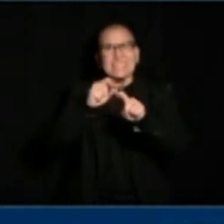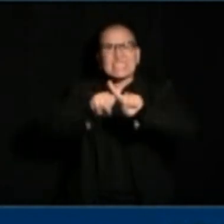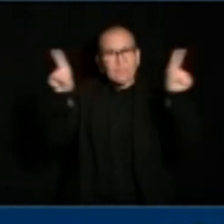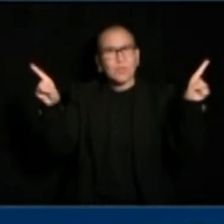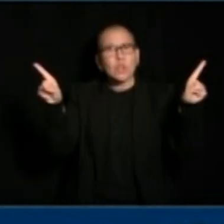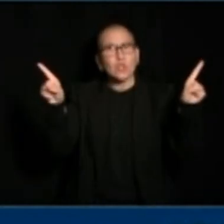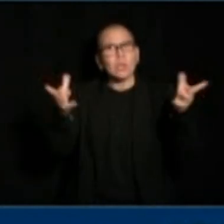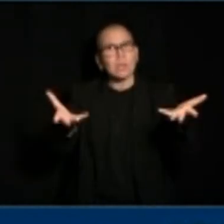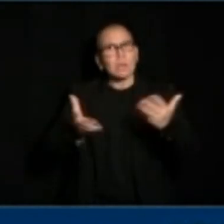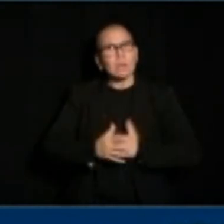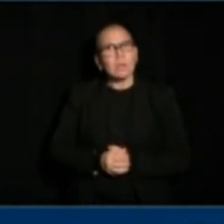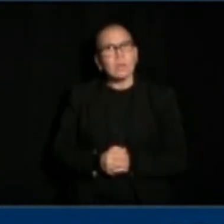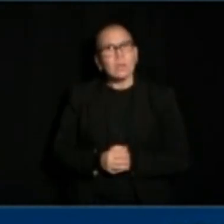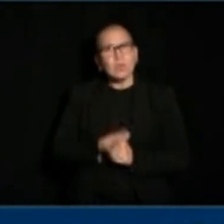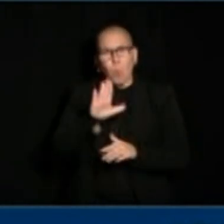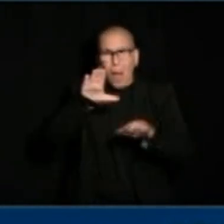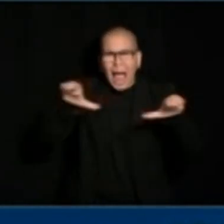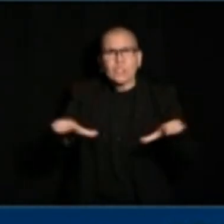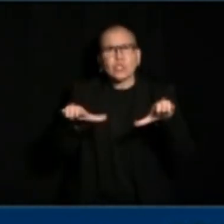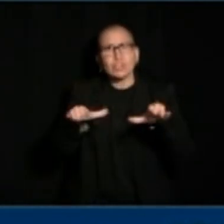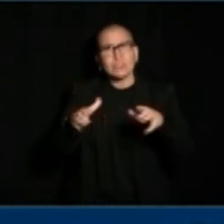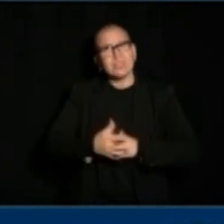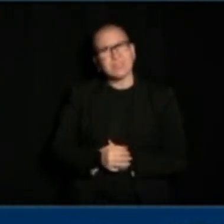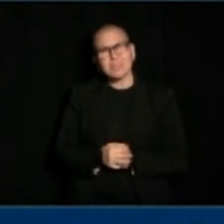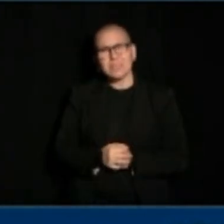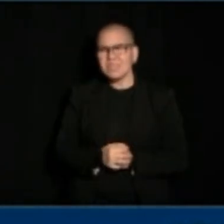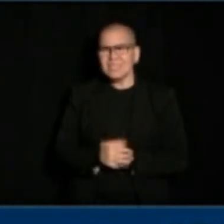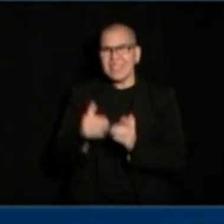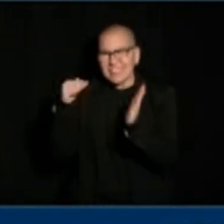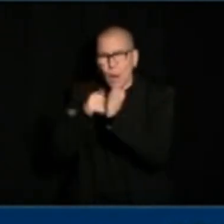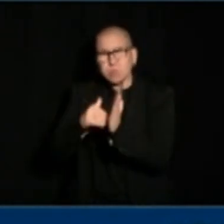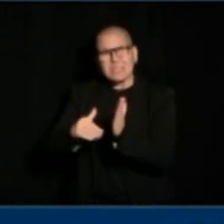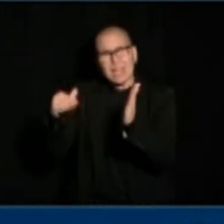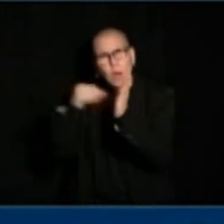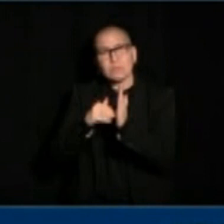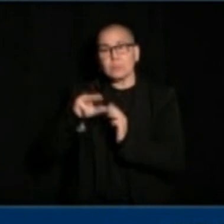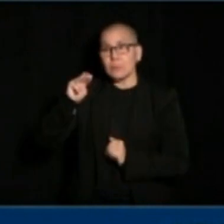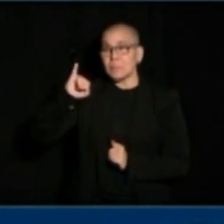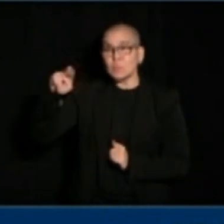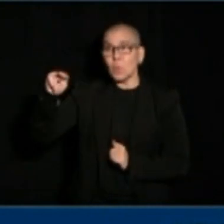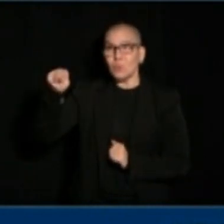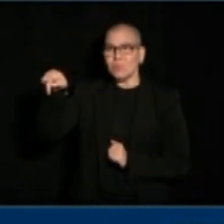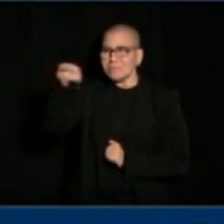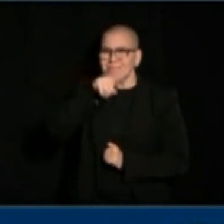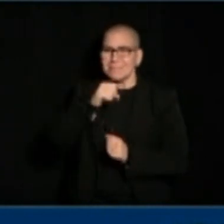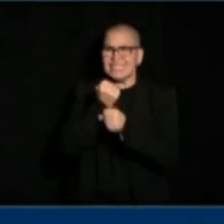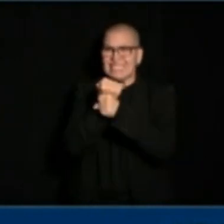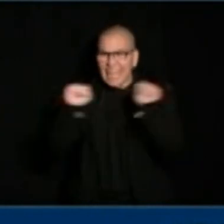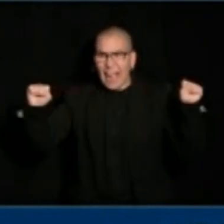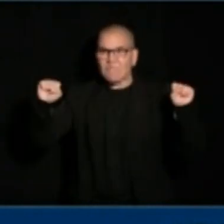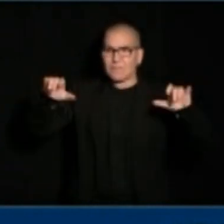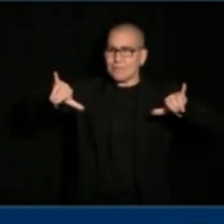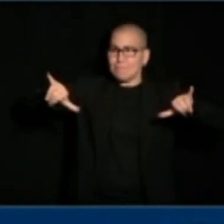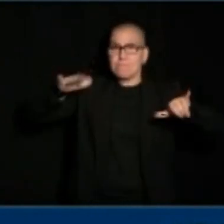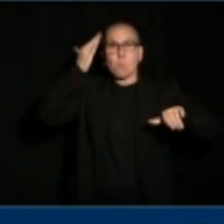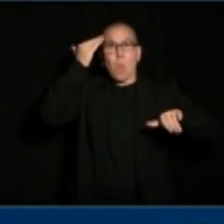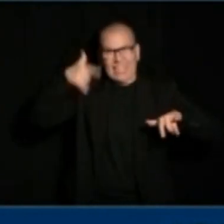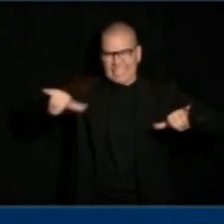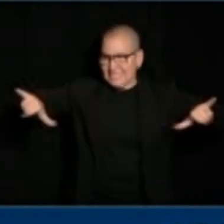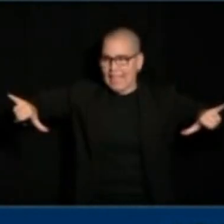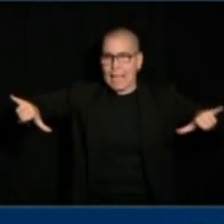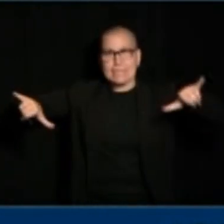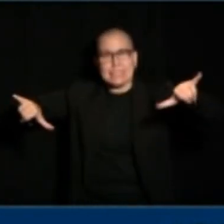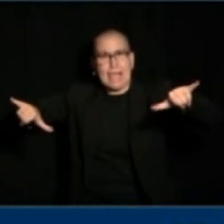literally hundreds, if not thousands of Minnesotans who did not get sick and did not die because of the decisions that you made, that you chose to